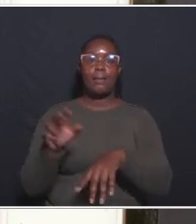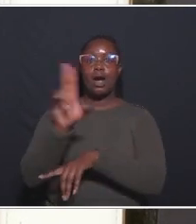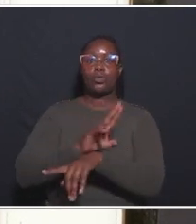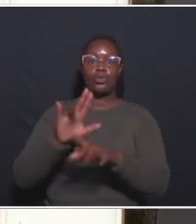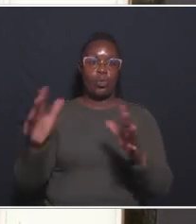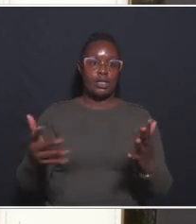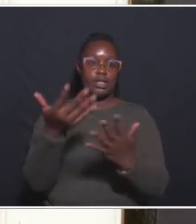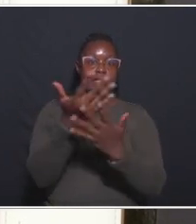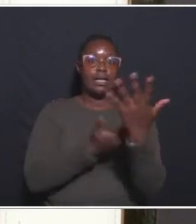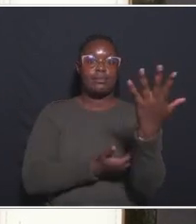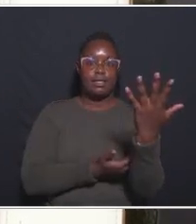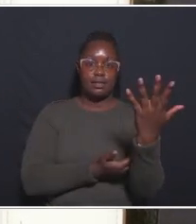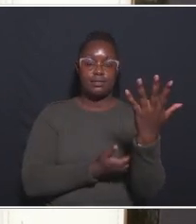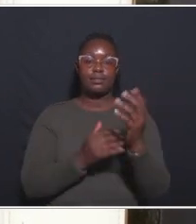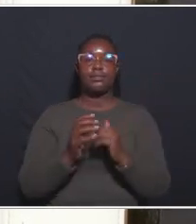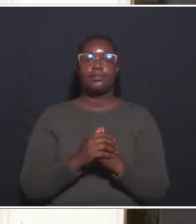script.